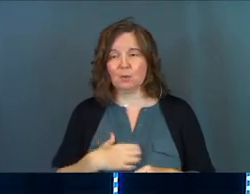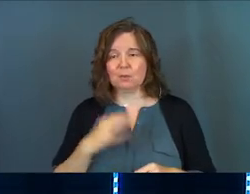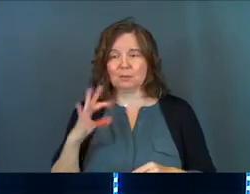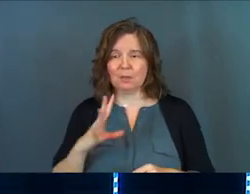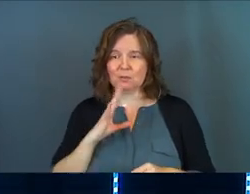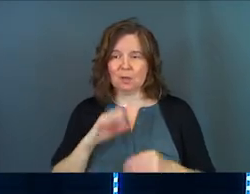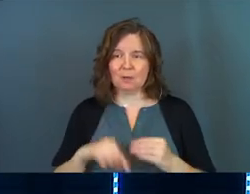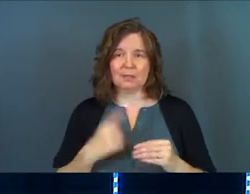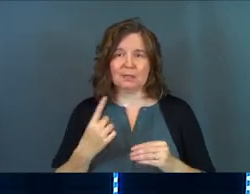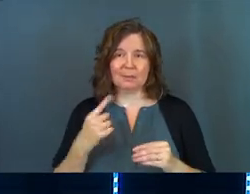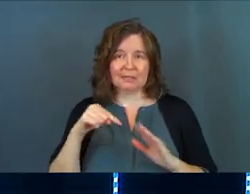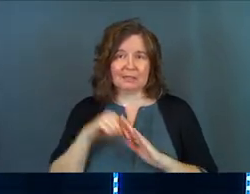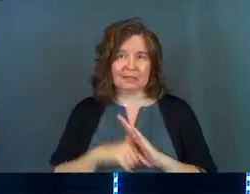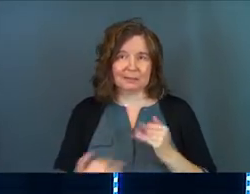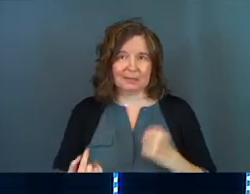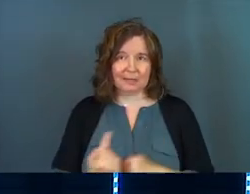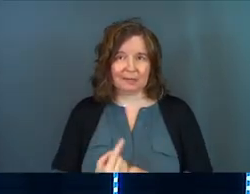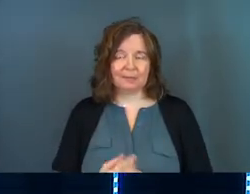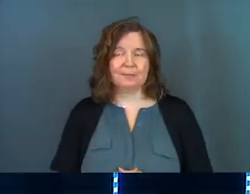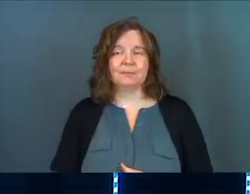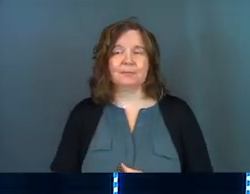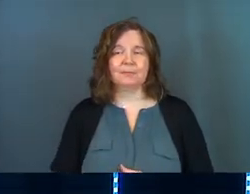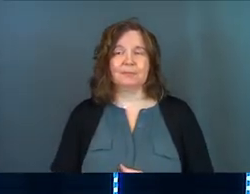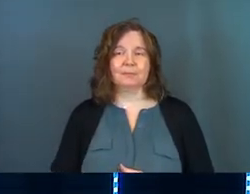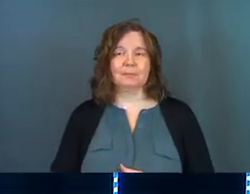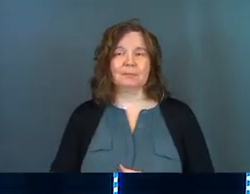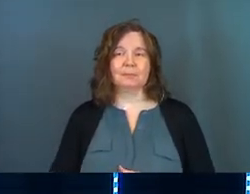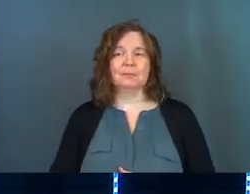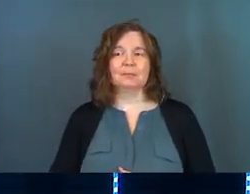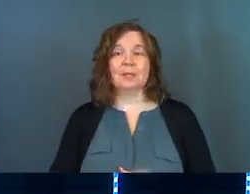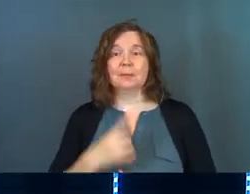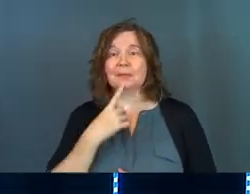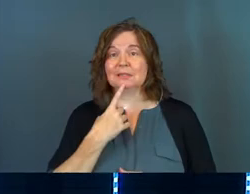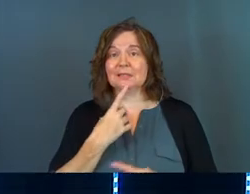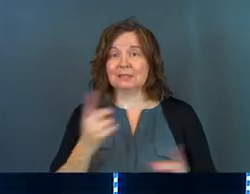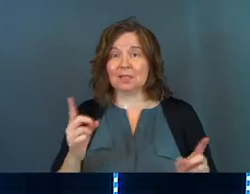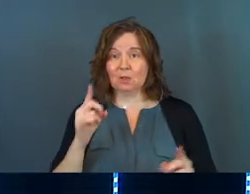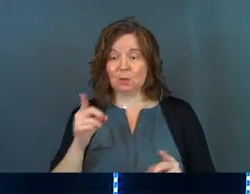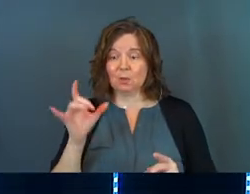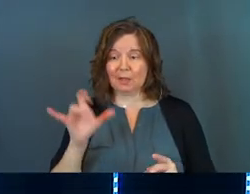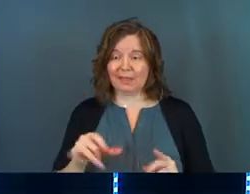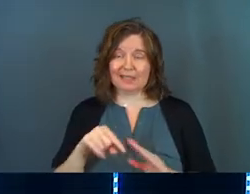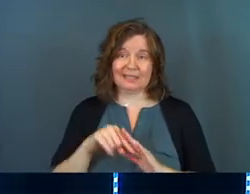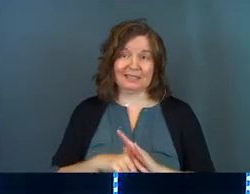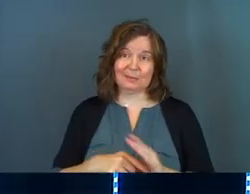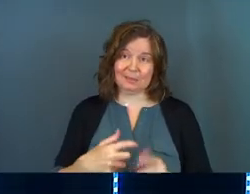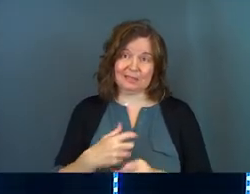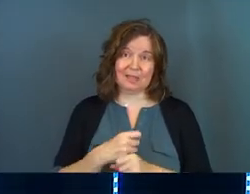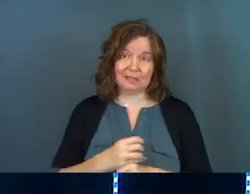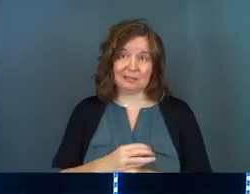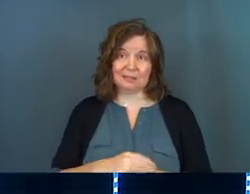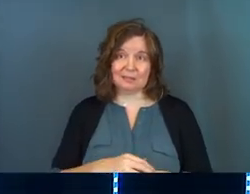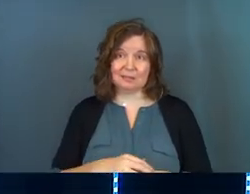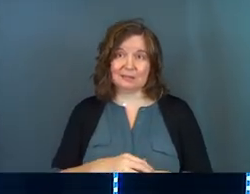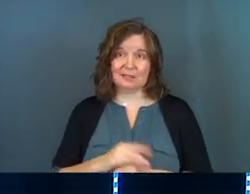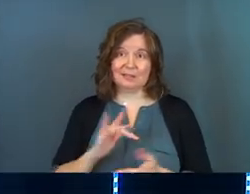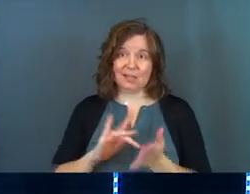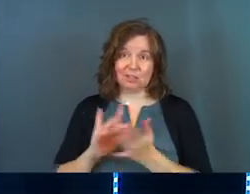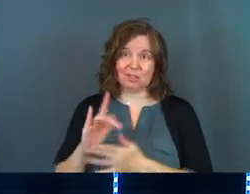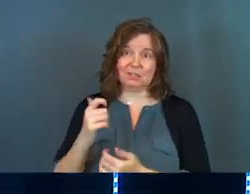wish the pastor was talking about something deep today. Let me just tell you, That's as deep as it gets.